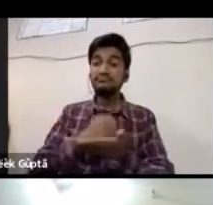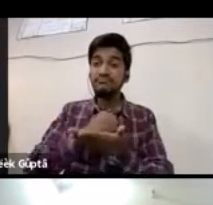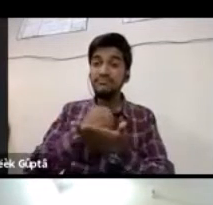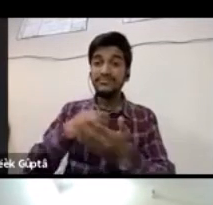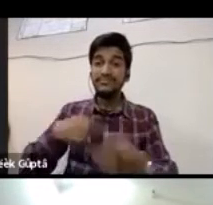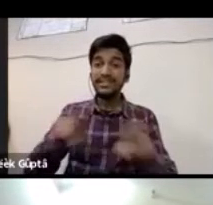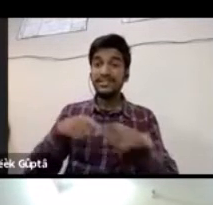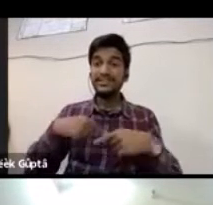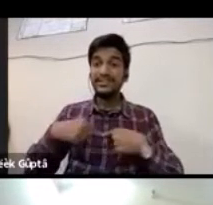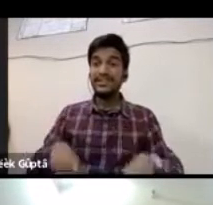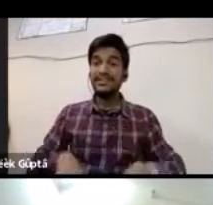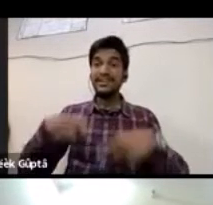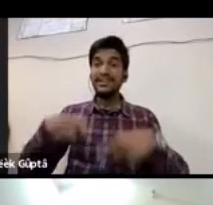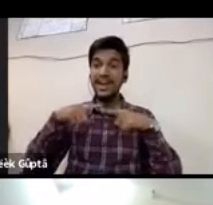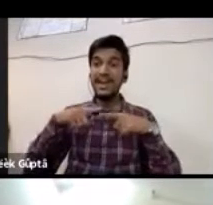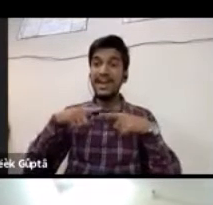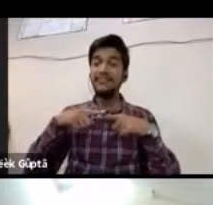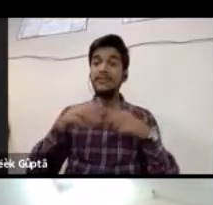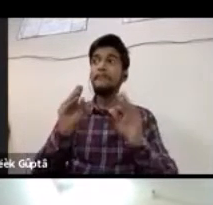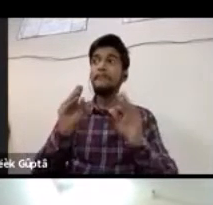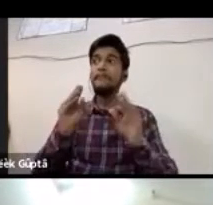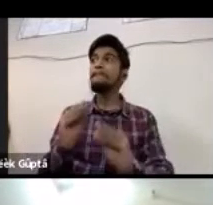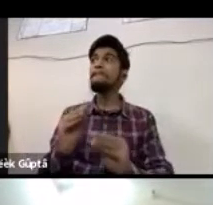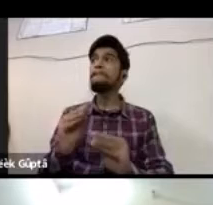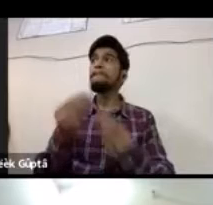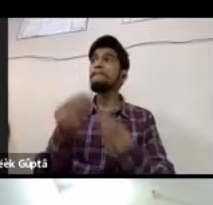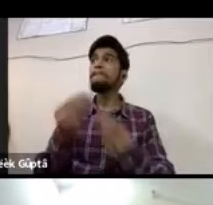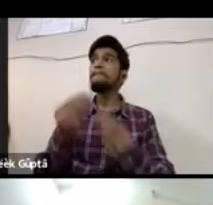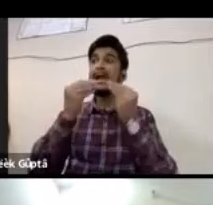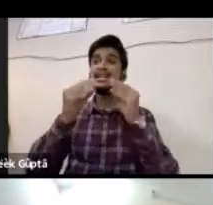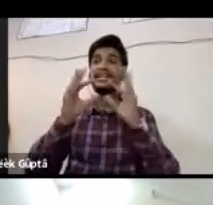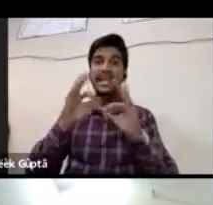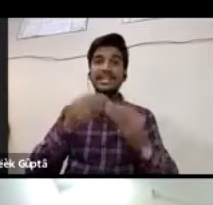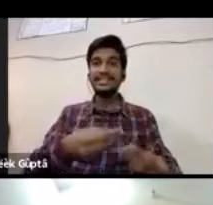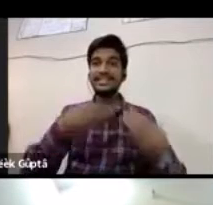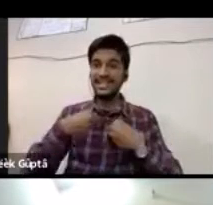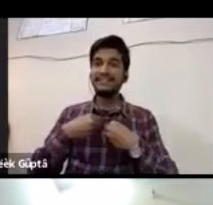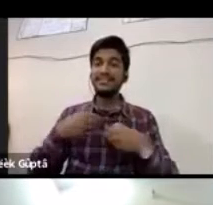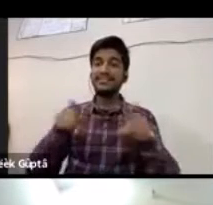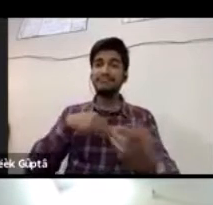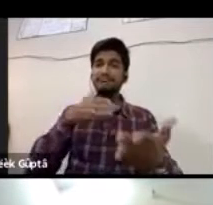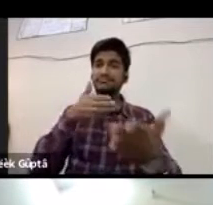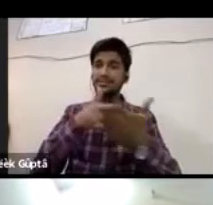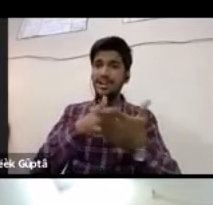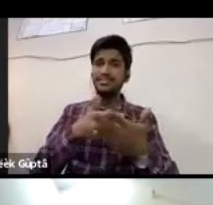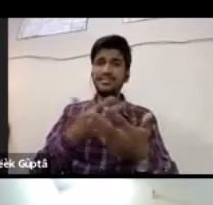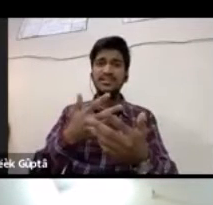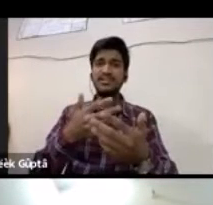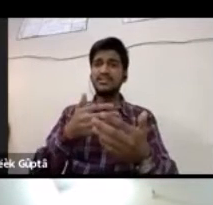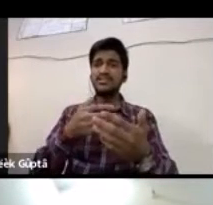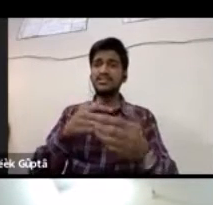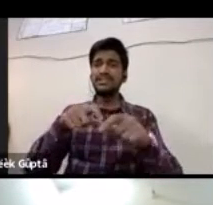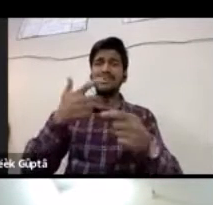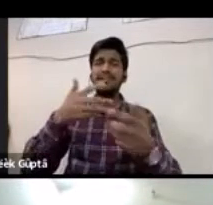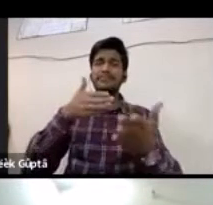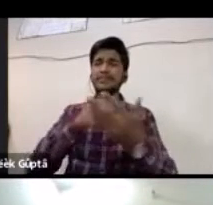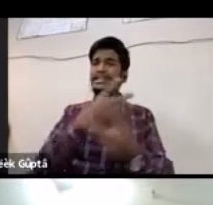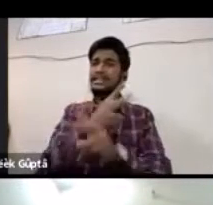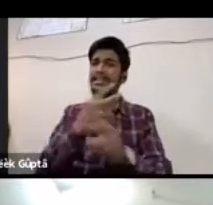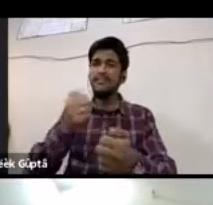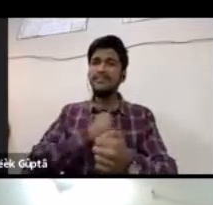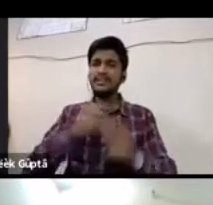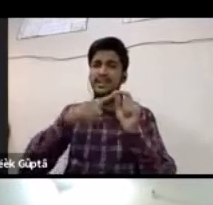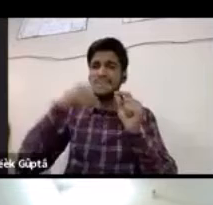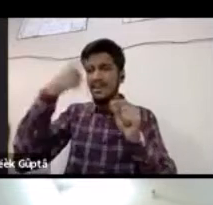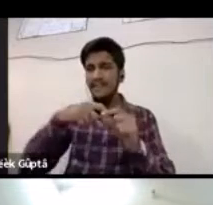wasn't and is a bed of roses. I've been facing challenges in various situations. However, my